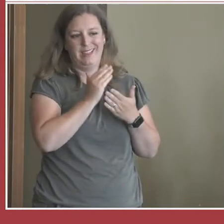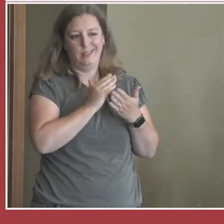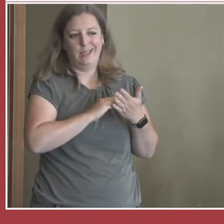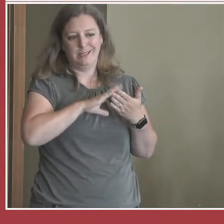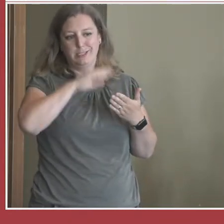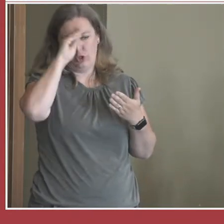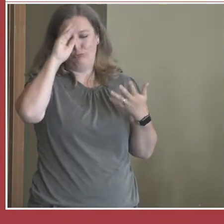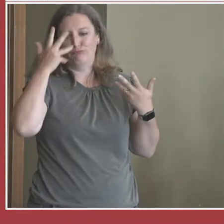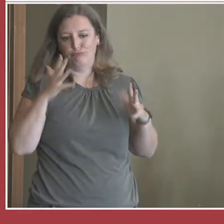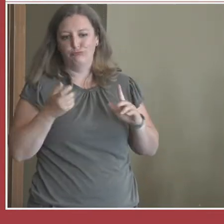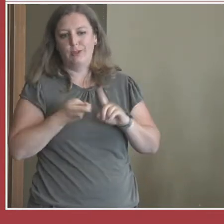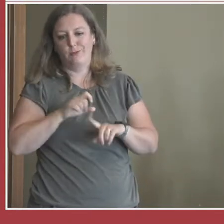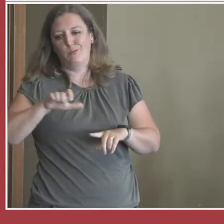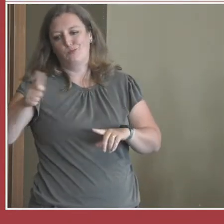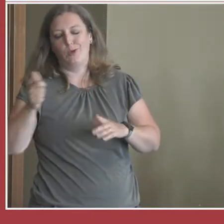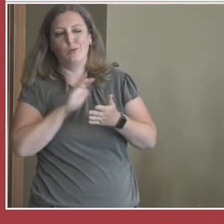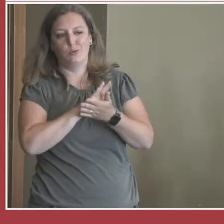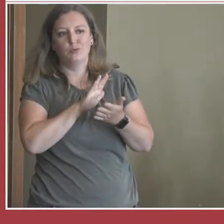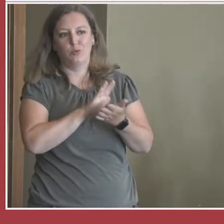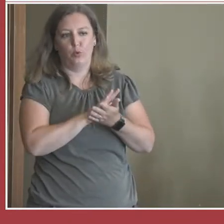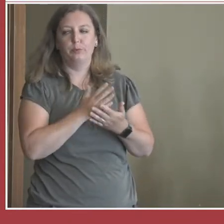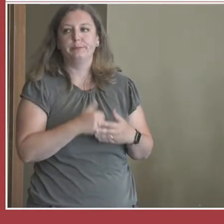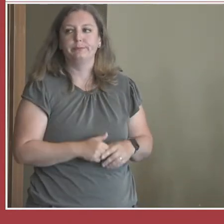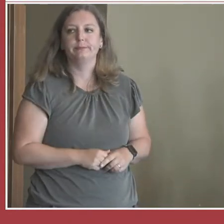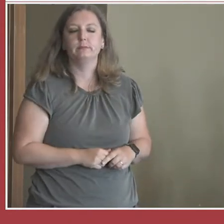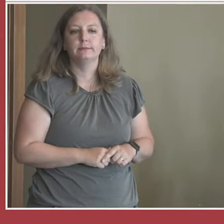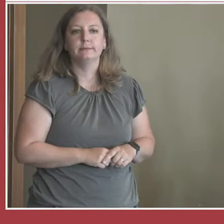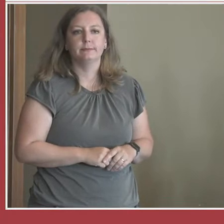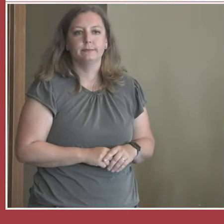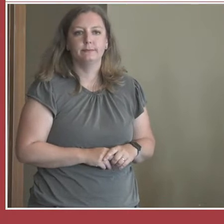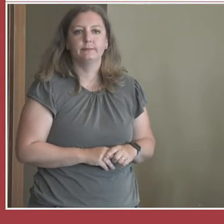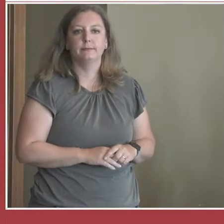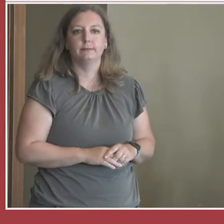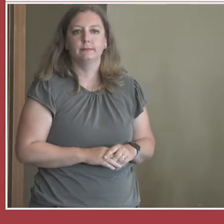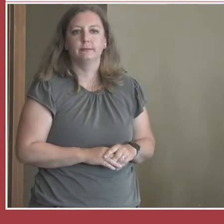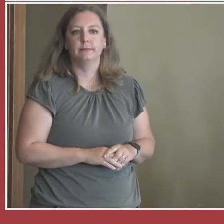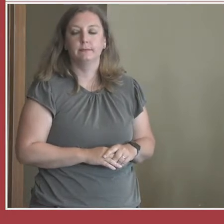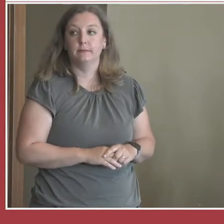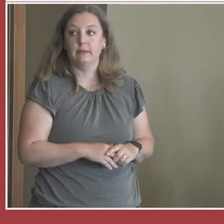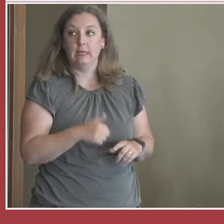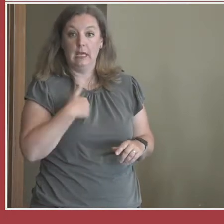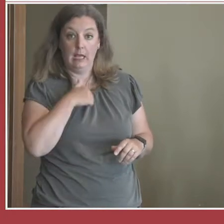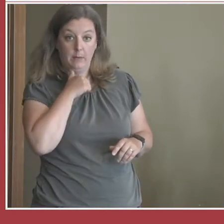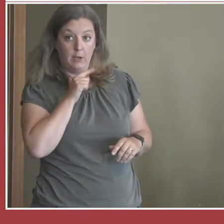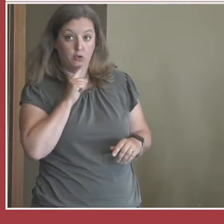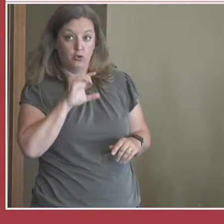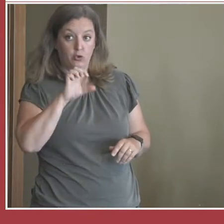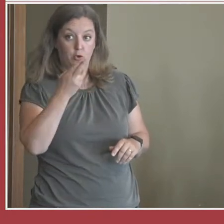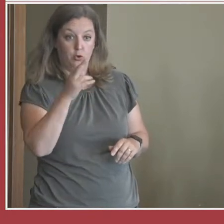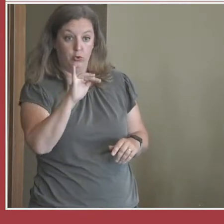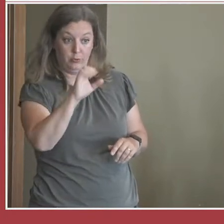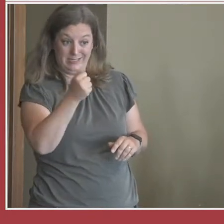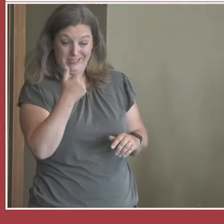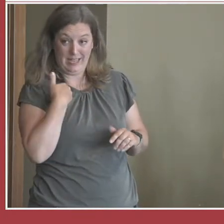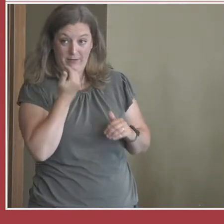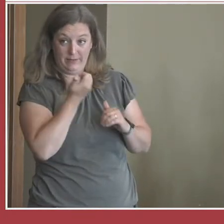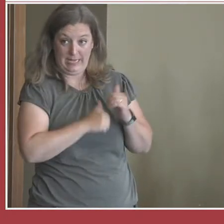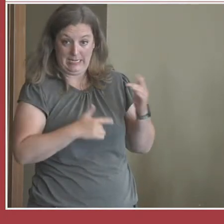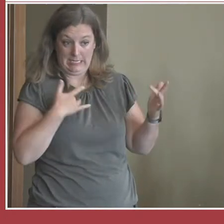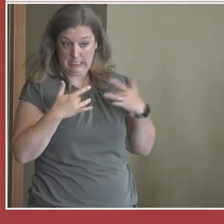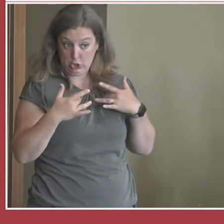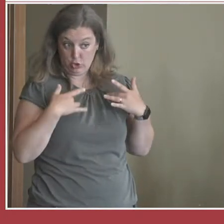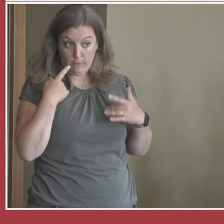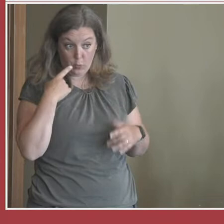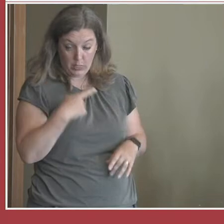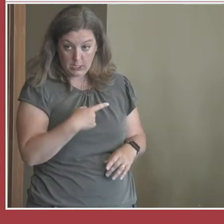from some of the other schools that we've had some struggles with. So I don't know that Chris currently has any concerns with the